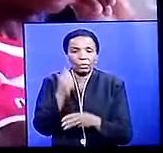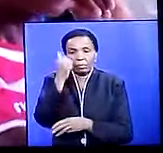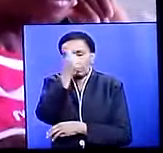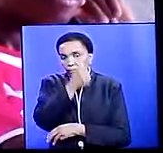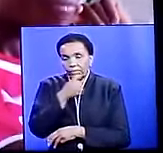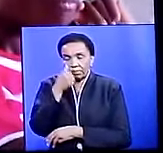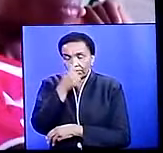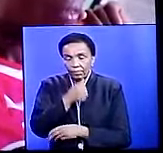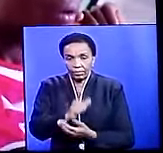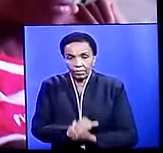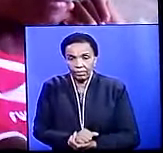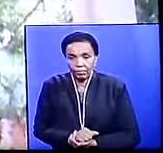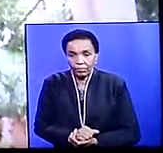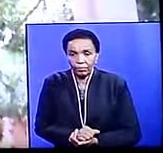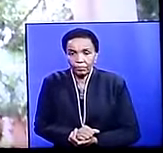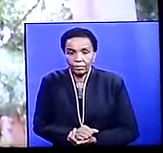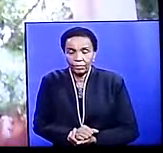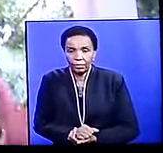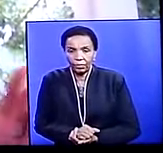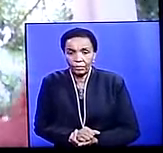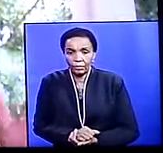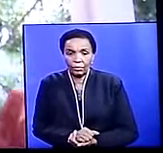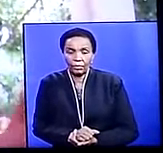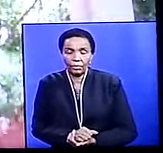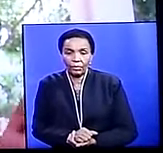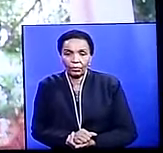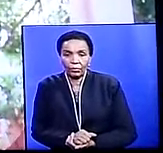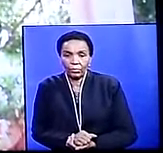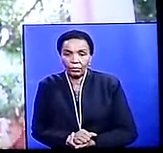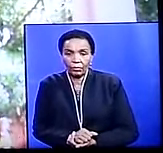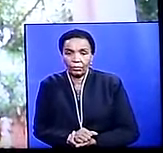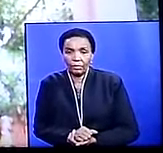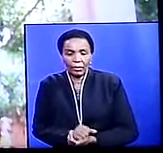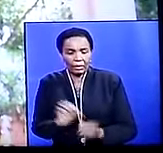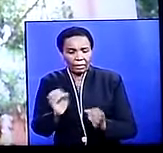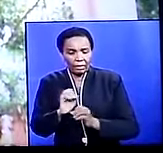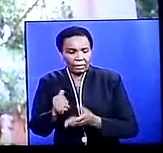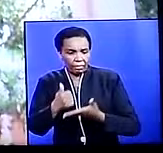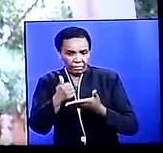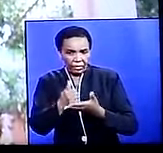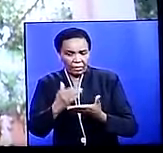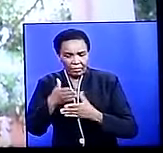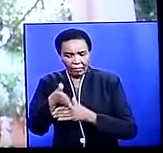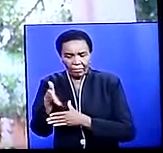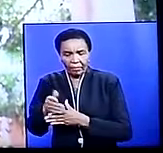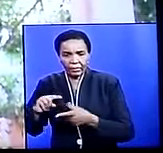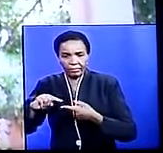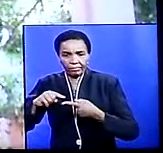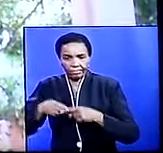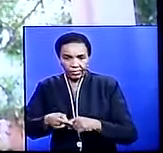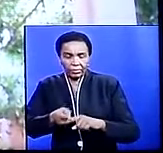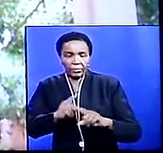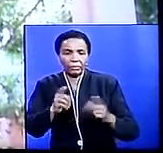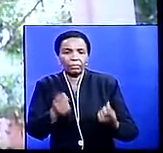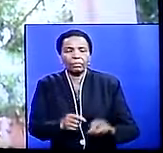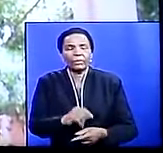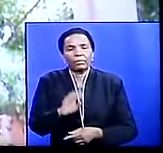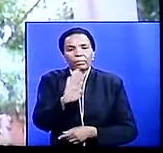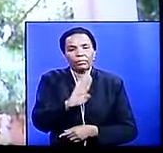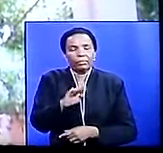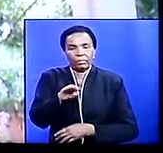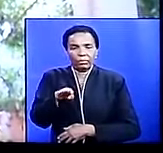African continent. But due to the fact that that gap wasn't being closed, already with many careers ending in Zimbabwe, in